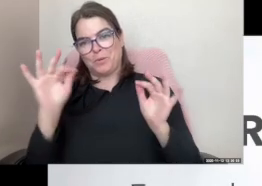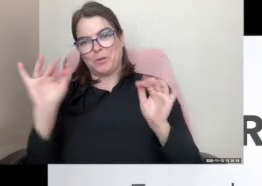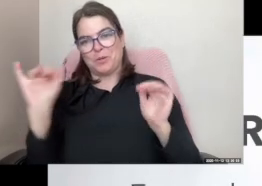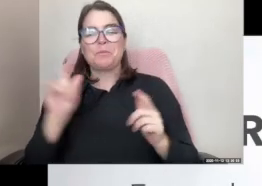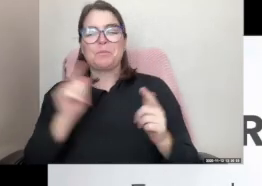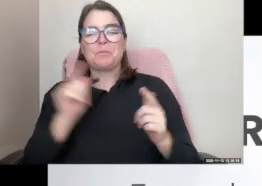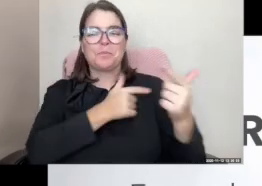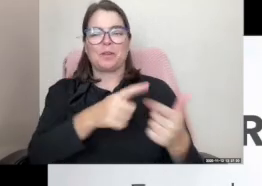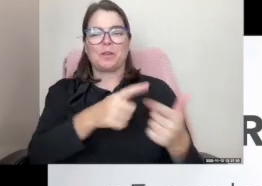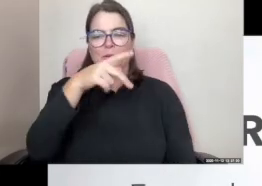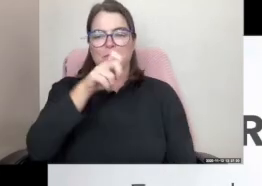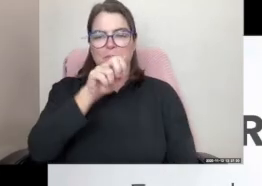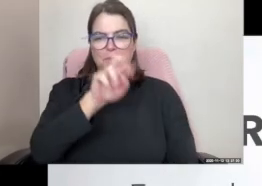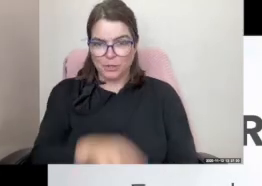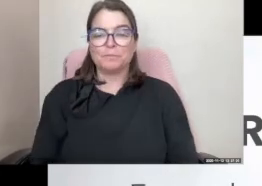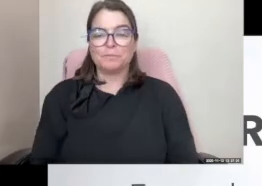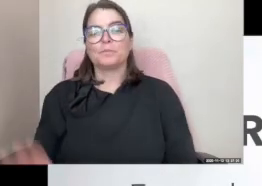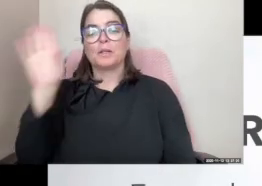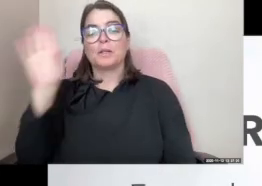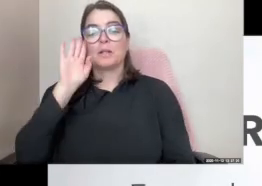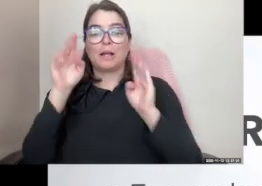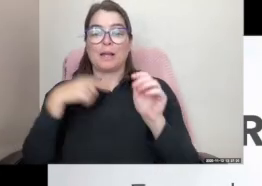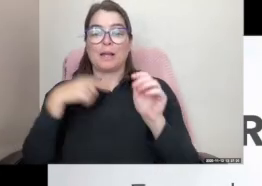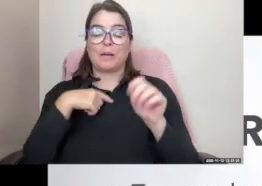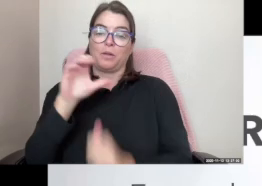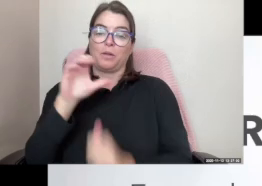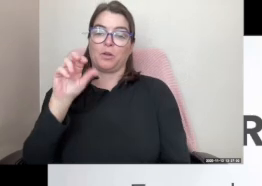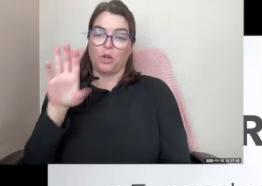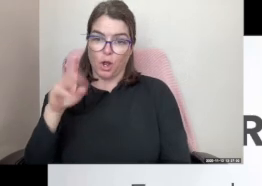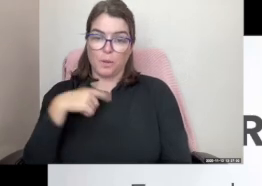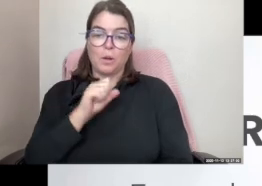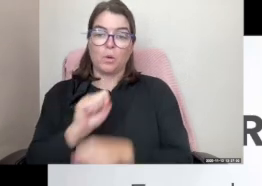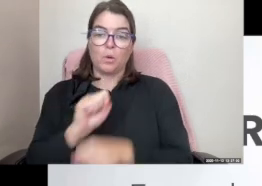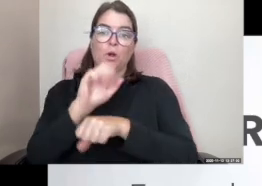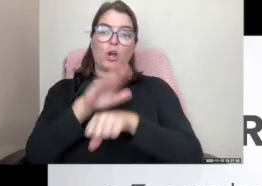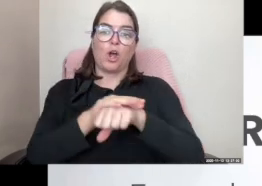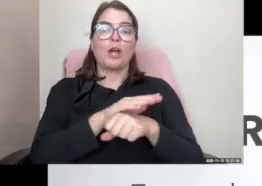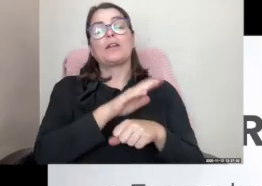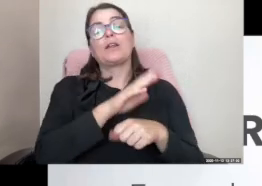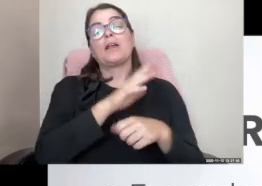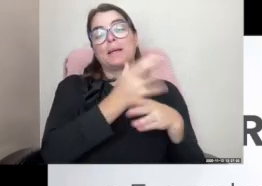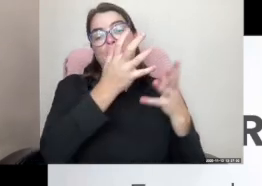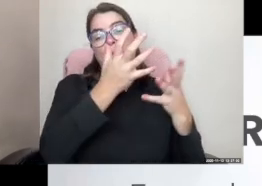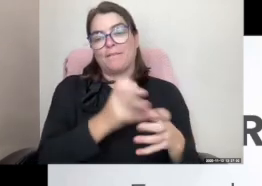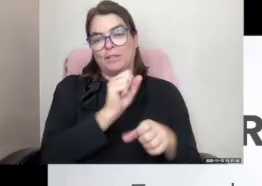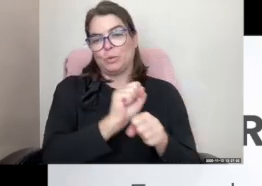for answering some questions and lots of opportunities for your input. So Peter, take it